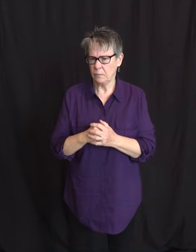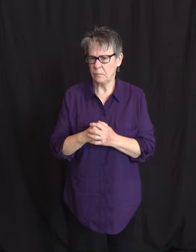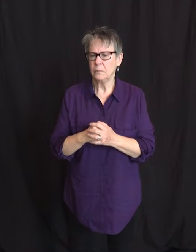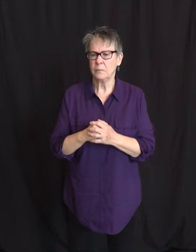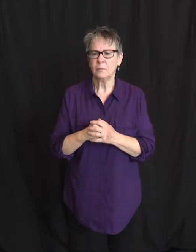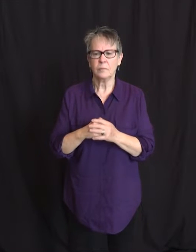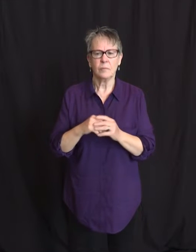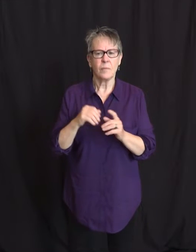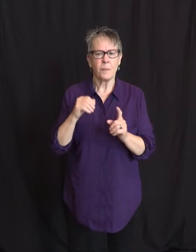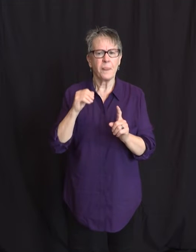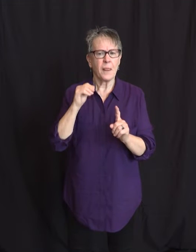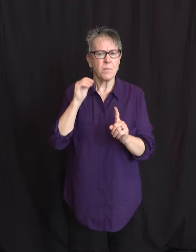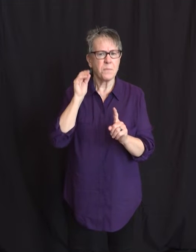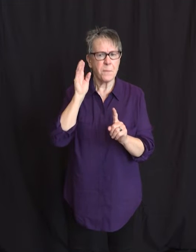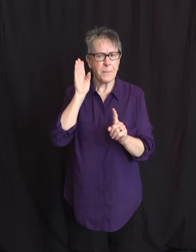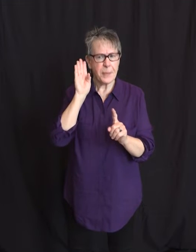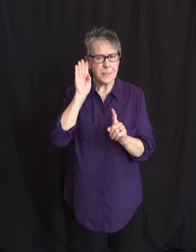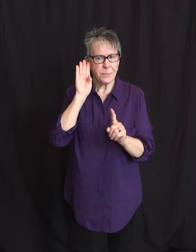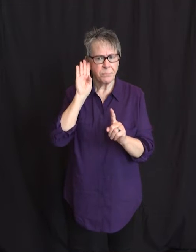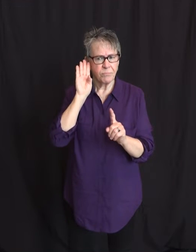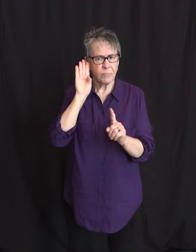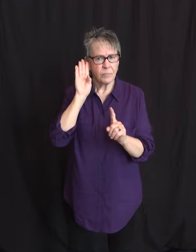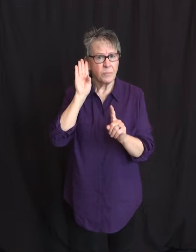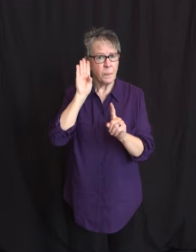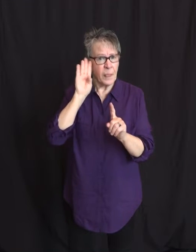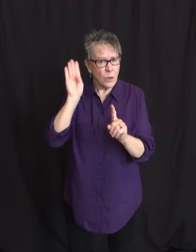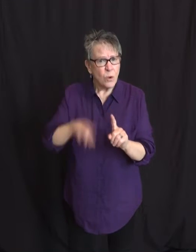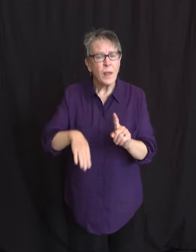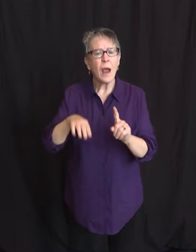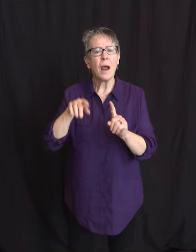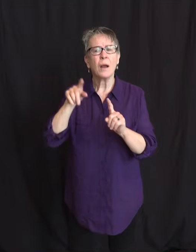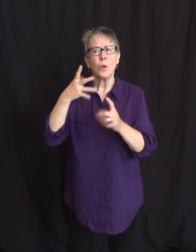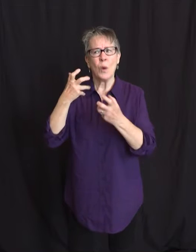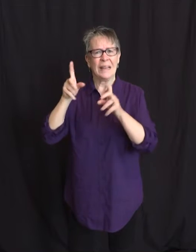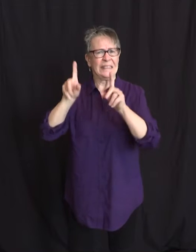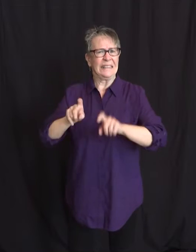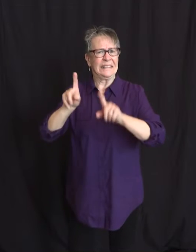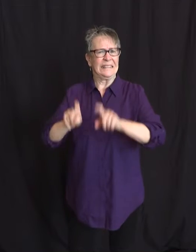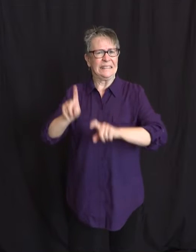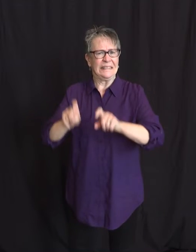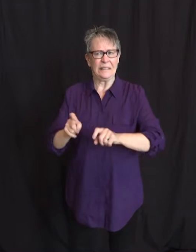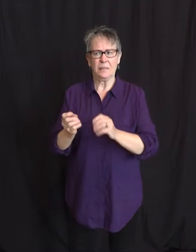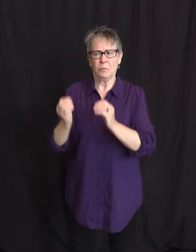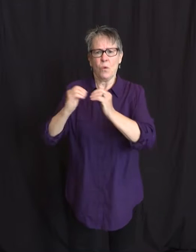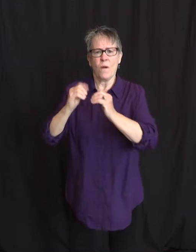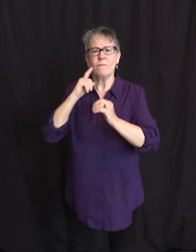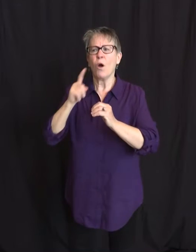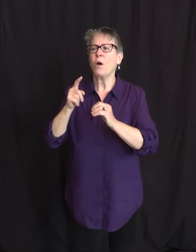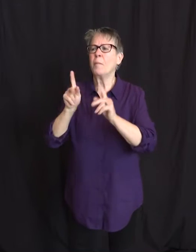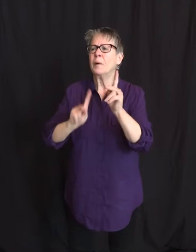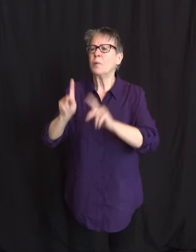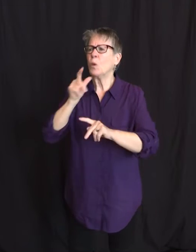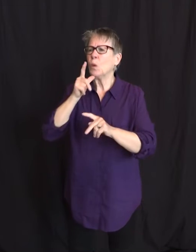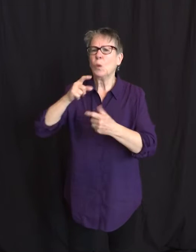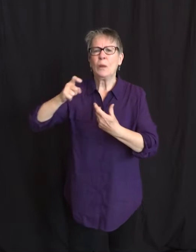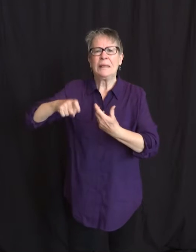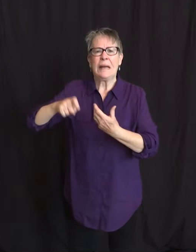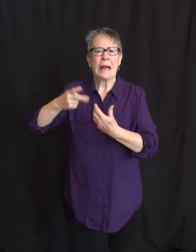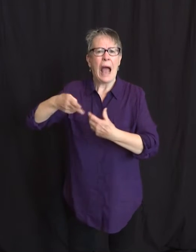in the facilities now. So I wonder if we'll see any of that before people are released back to their homes. Can you